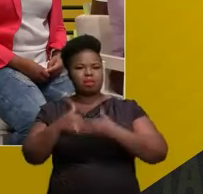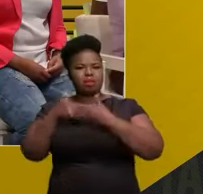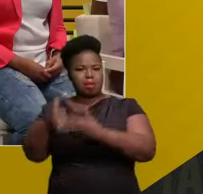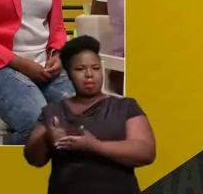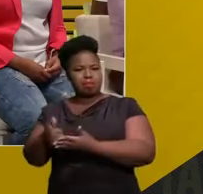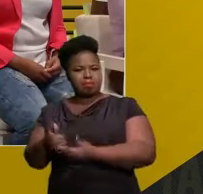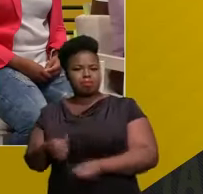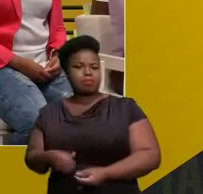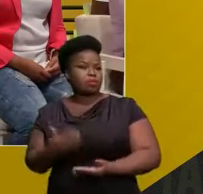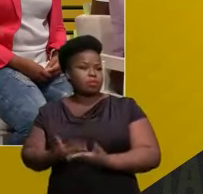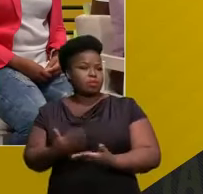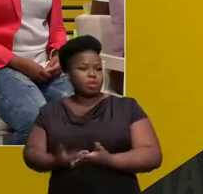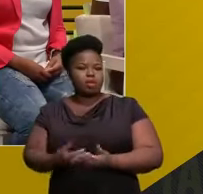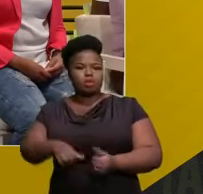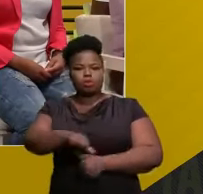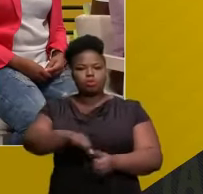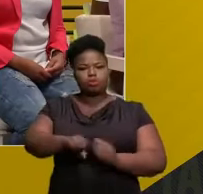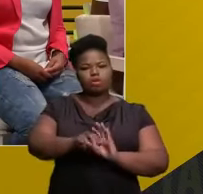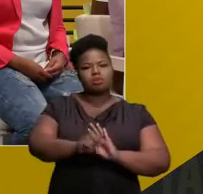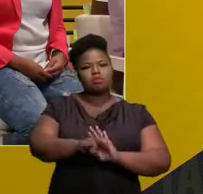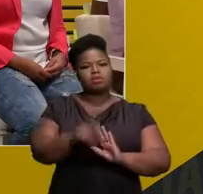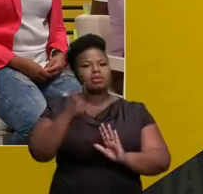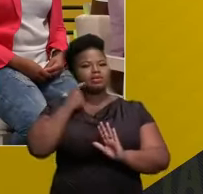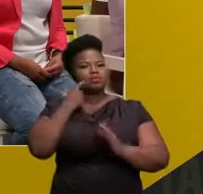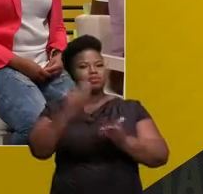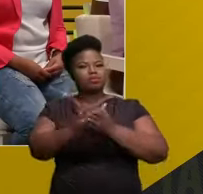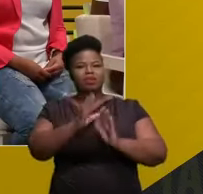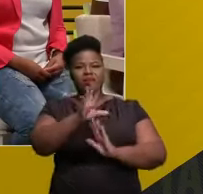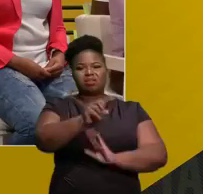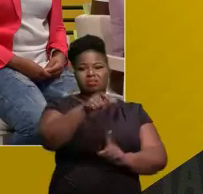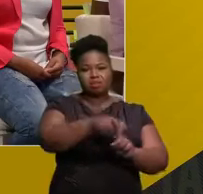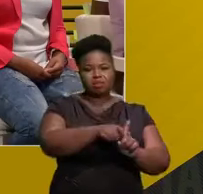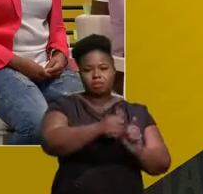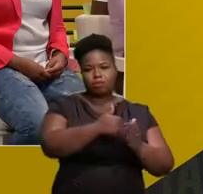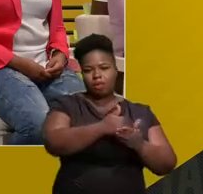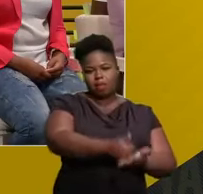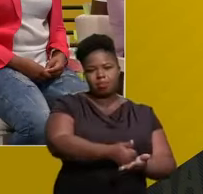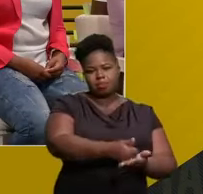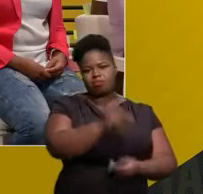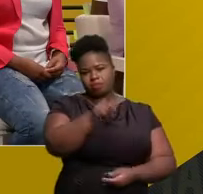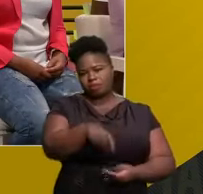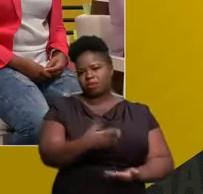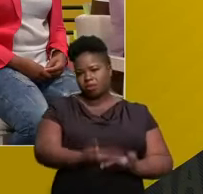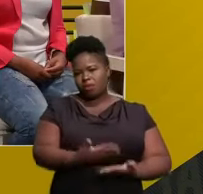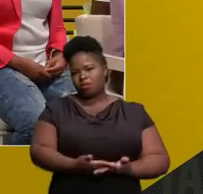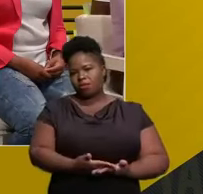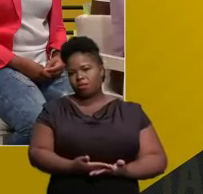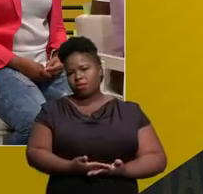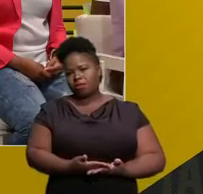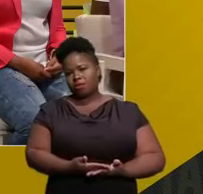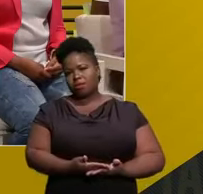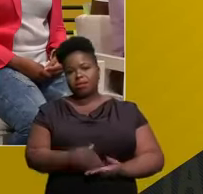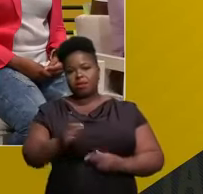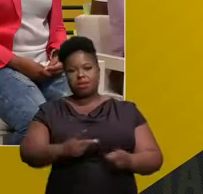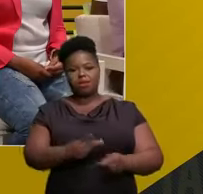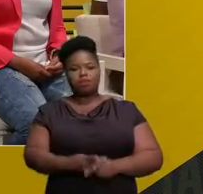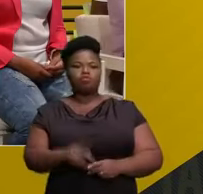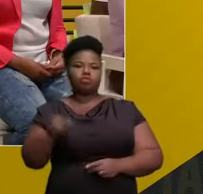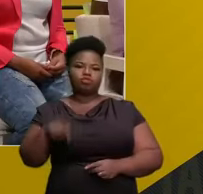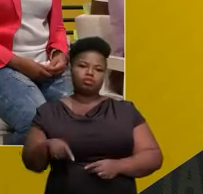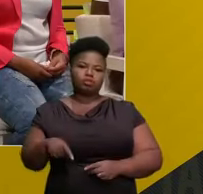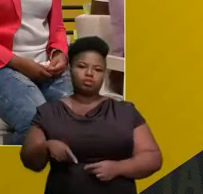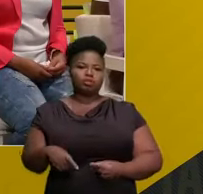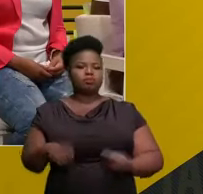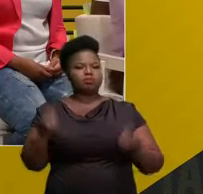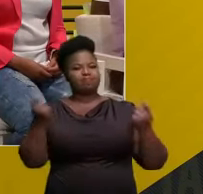for assistance. Social media, you can ask anyone for assistance. Ask for assistance if you don't have it. And just embrace